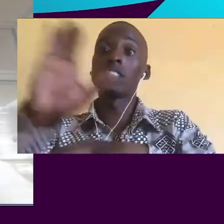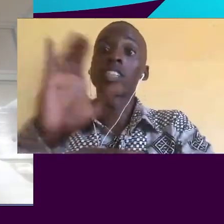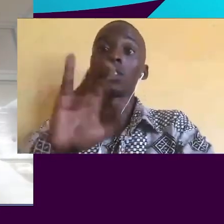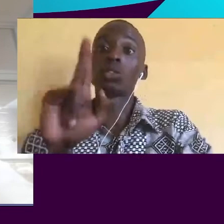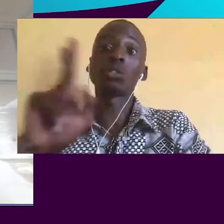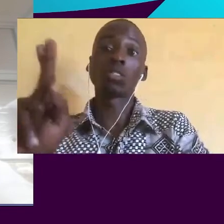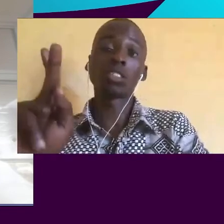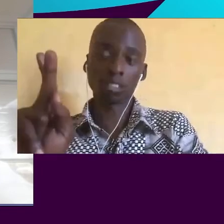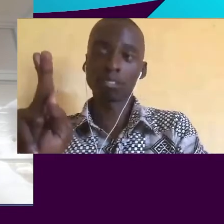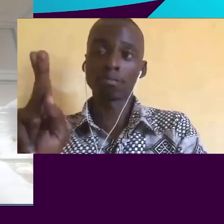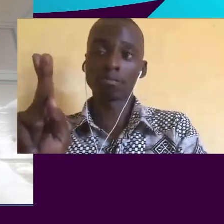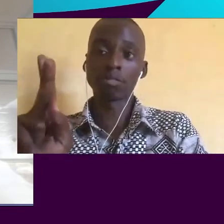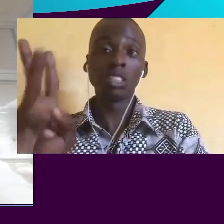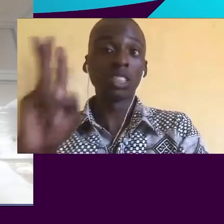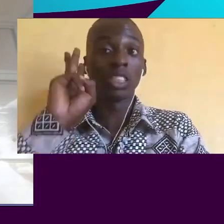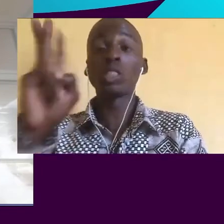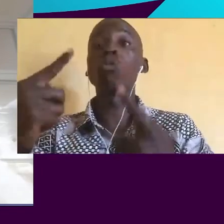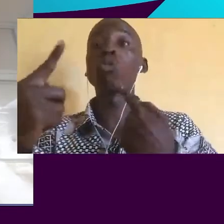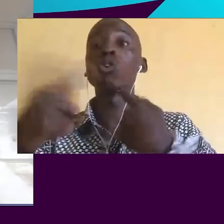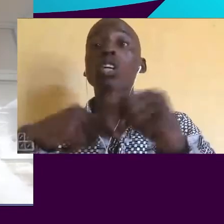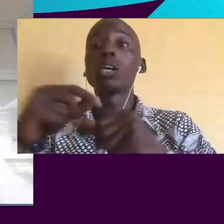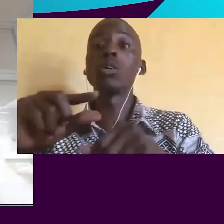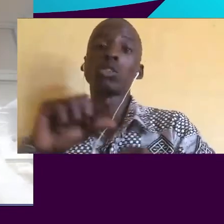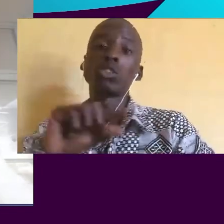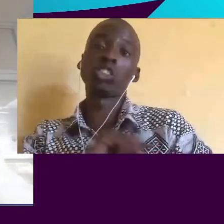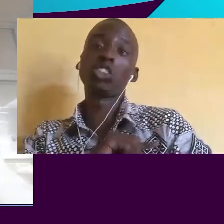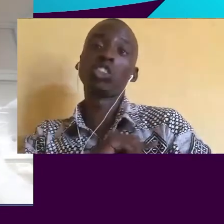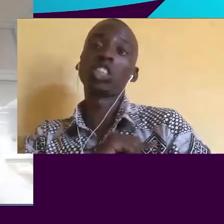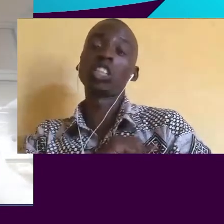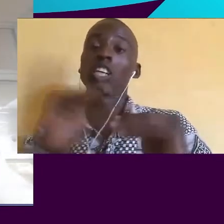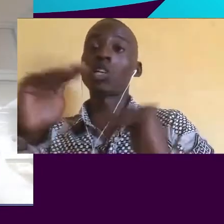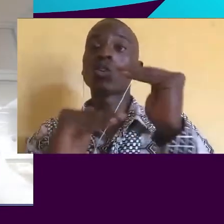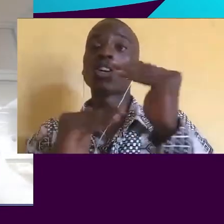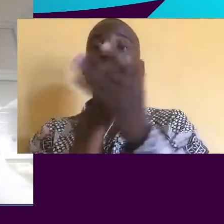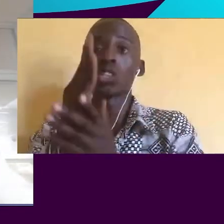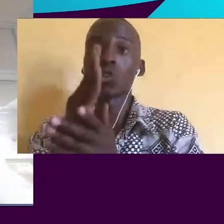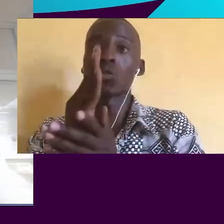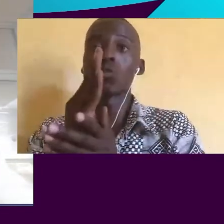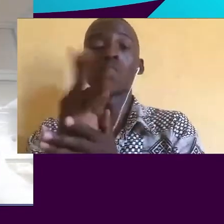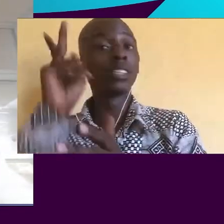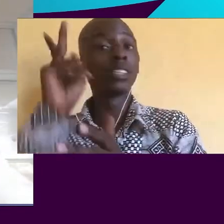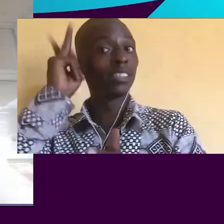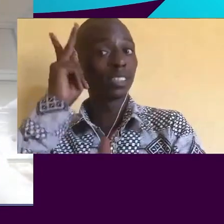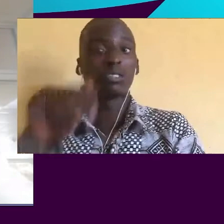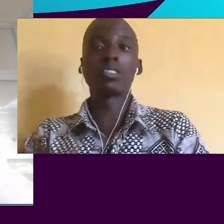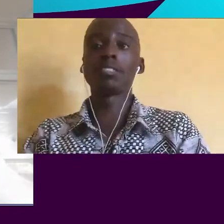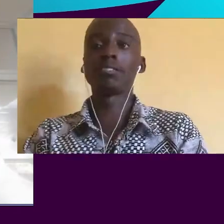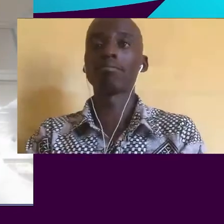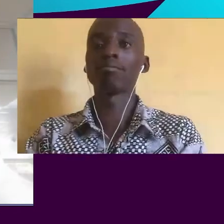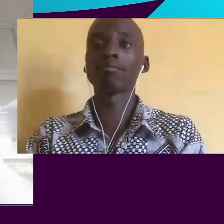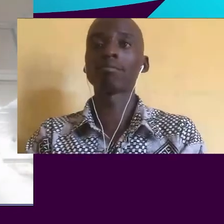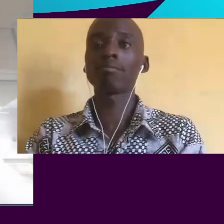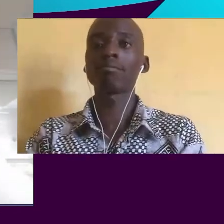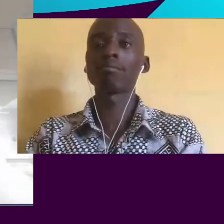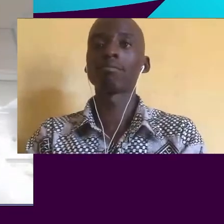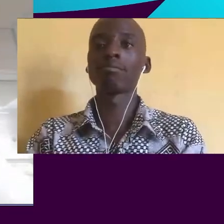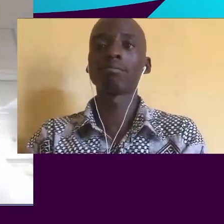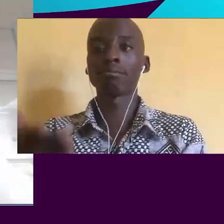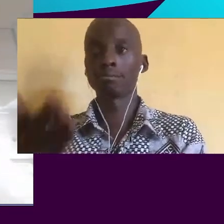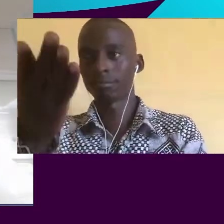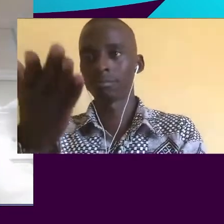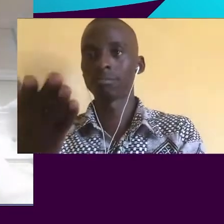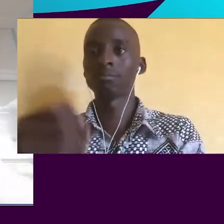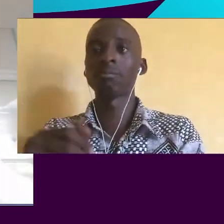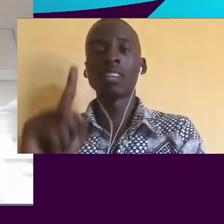She's going to talk about gender equality through premier skills. Miss Natalie, I've got first of all to give you a lot